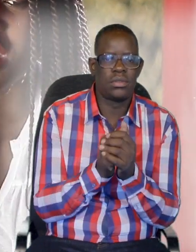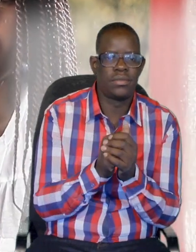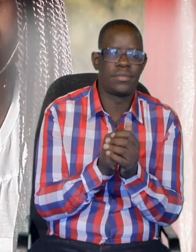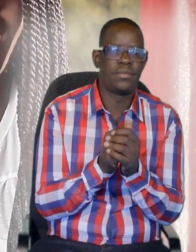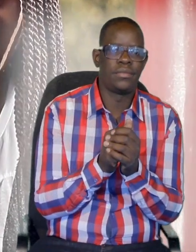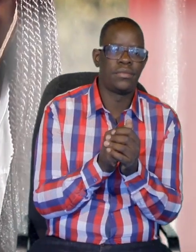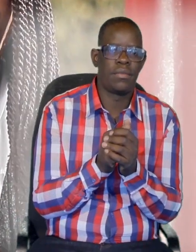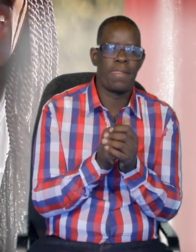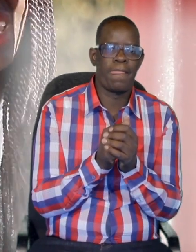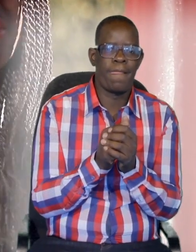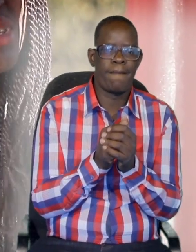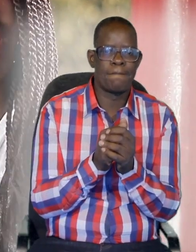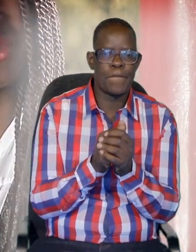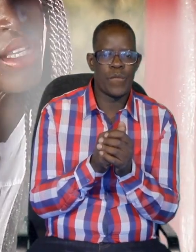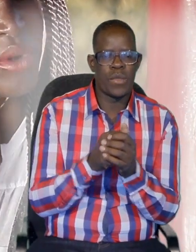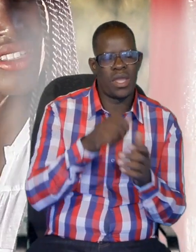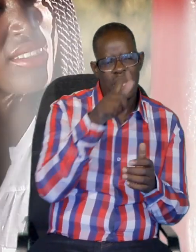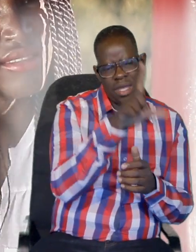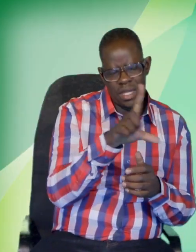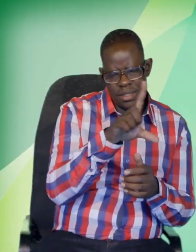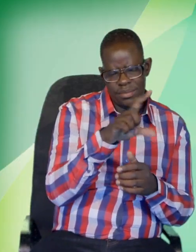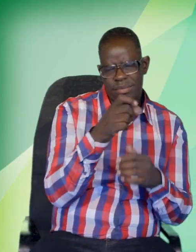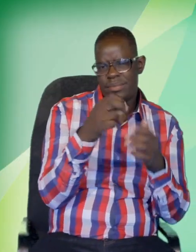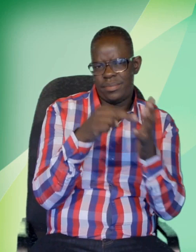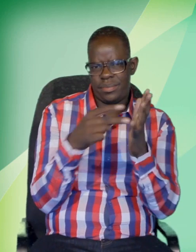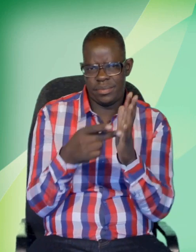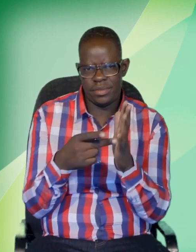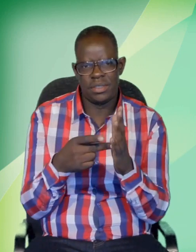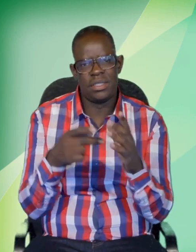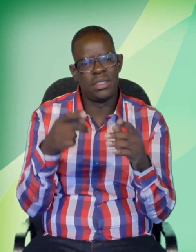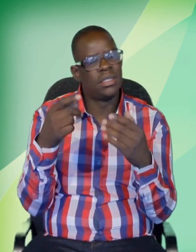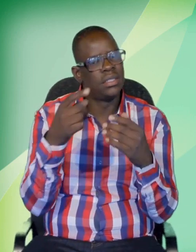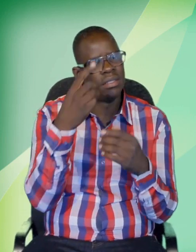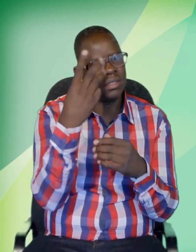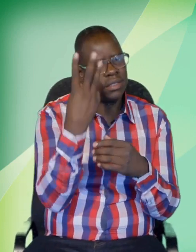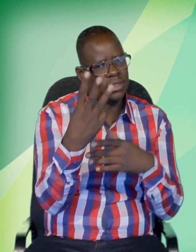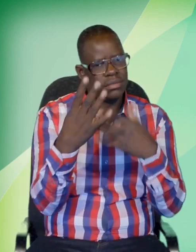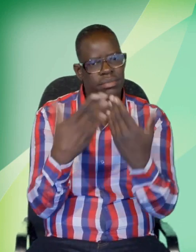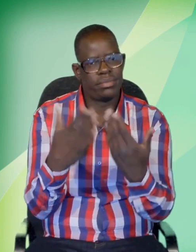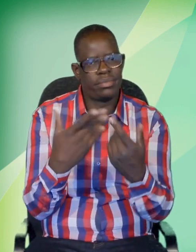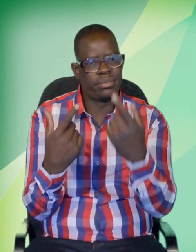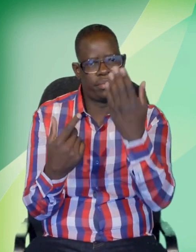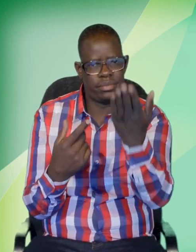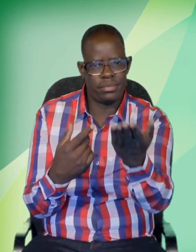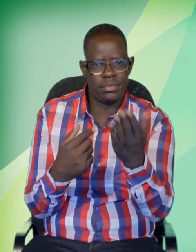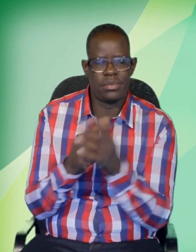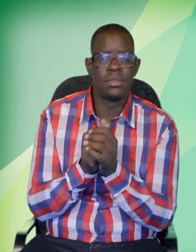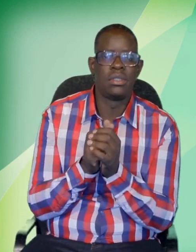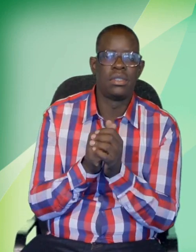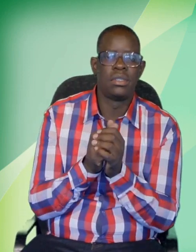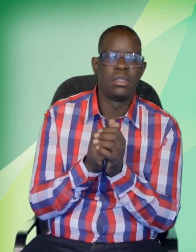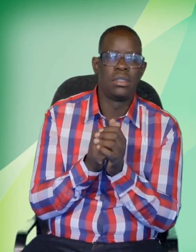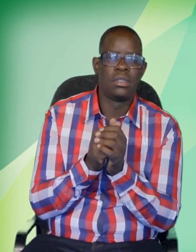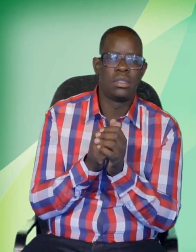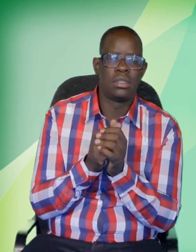Okay. But now, what are the elements of accounting equation? The three basic elements of accounting equation